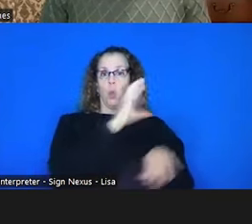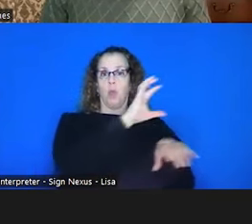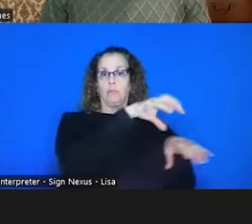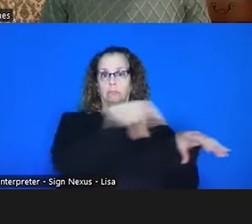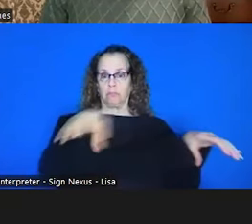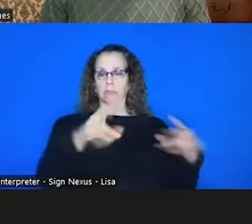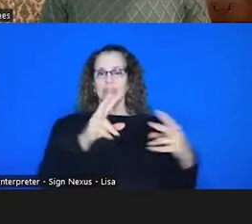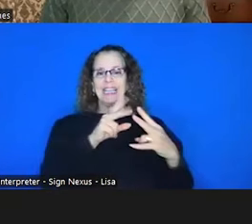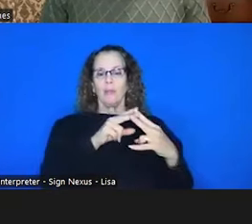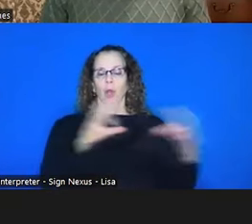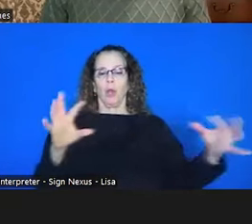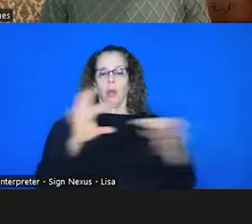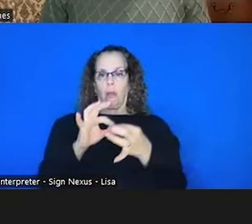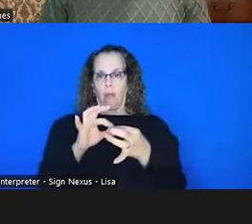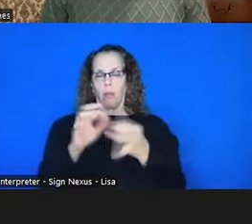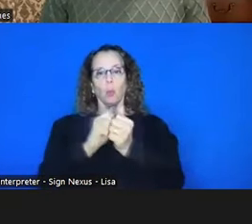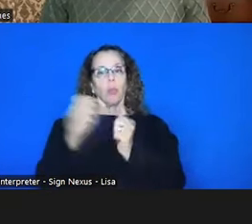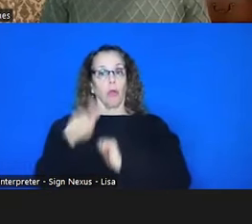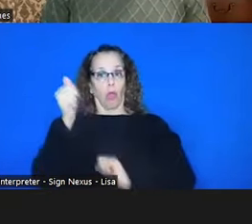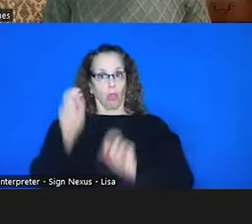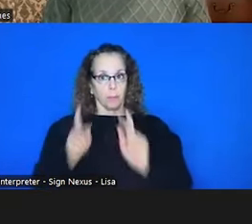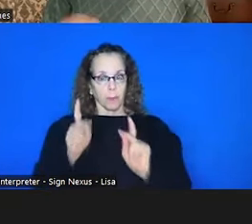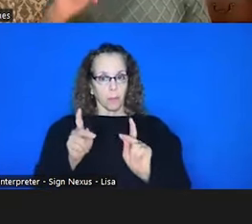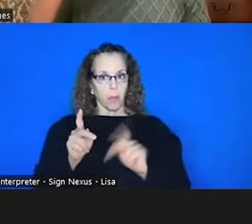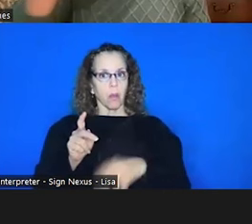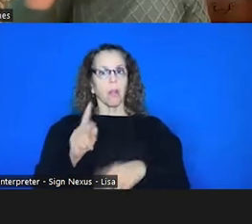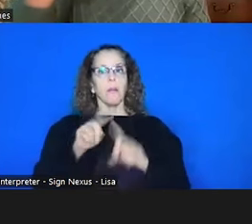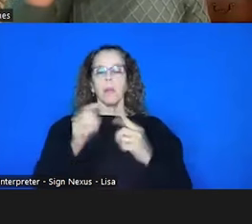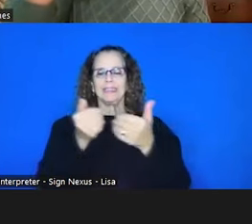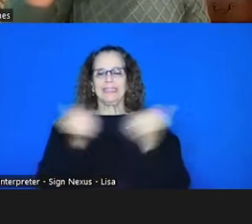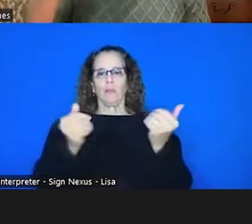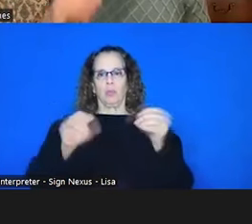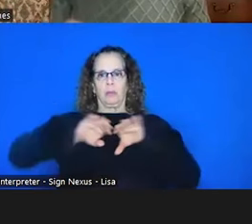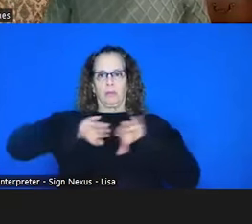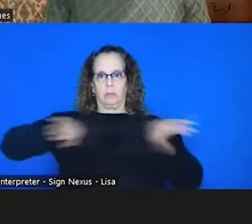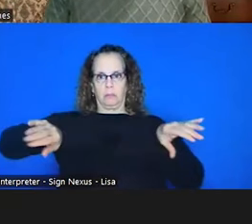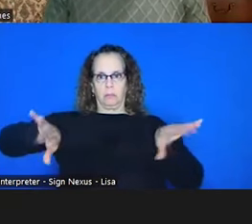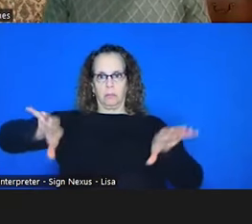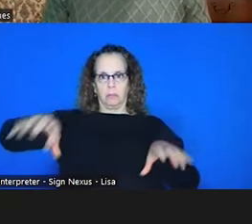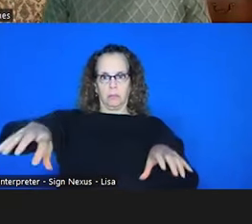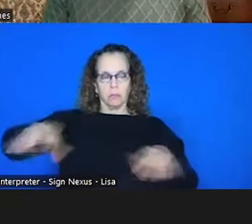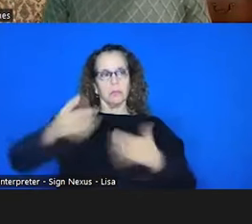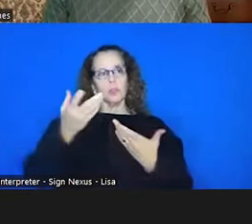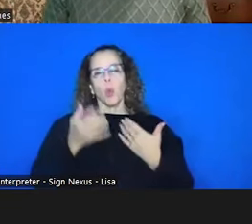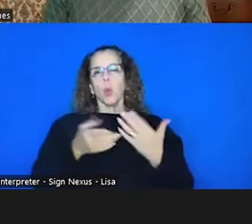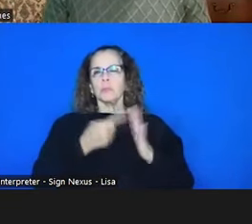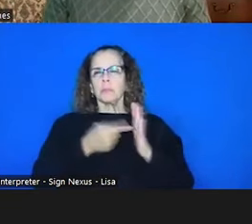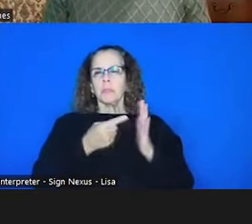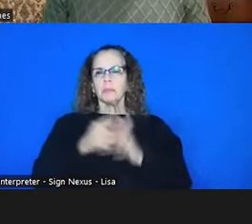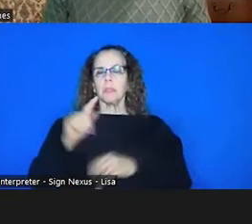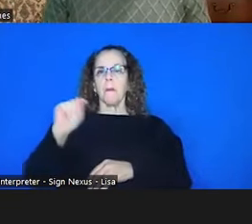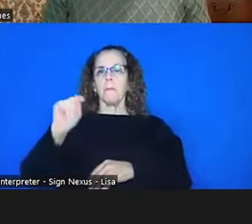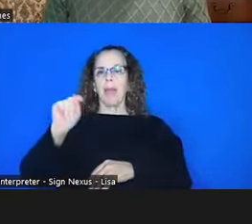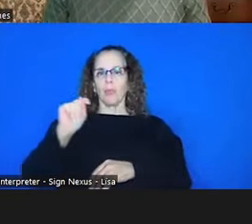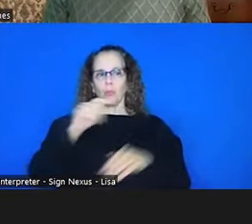on a floor with other individuals, but on a separate wing. They have either the bathrooms are located inside